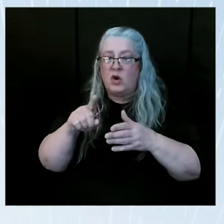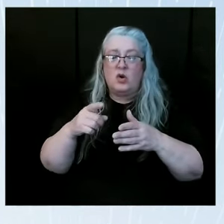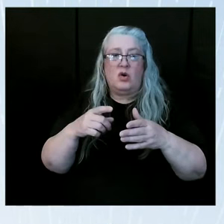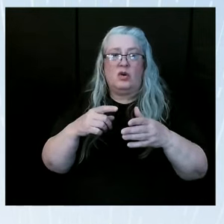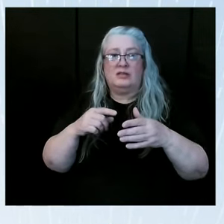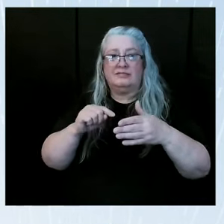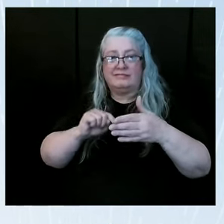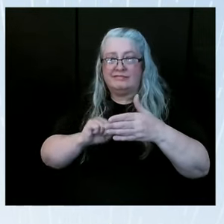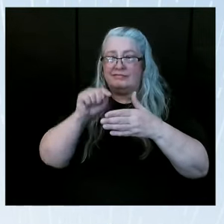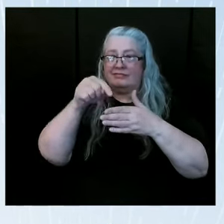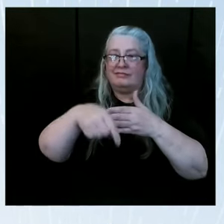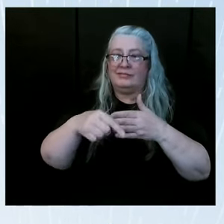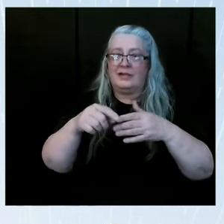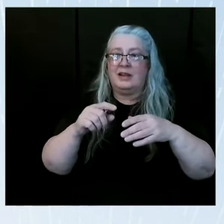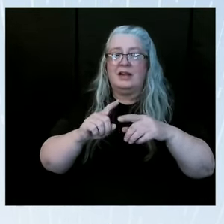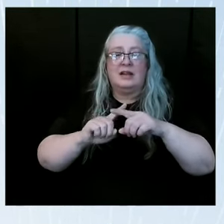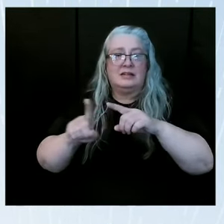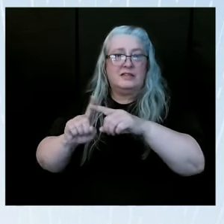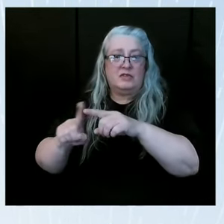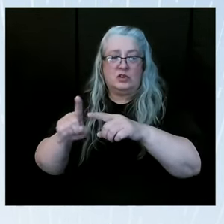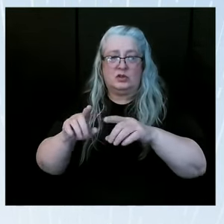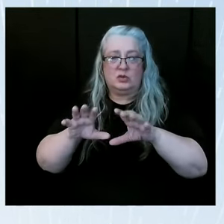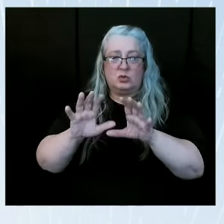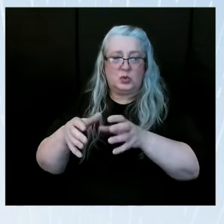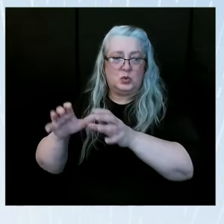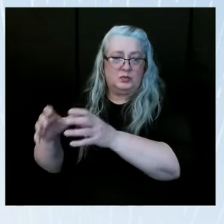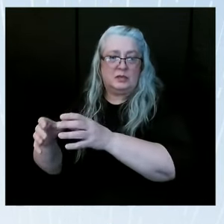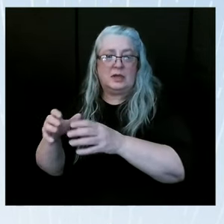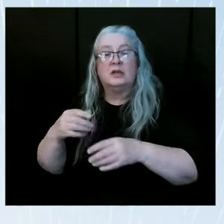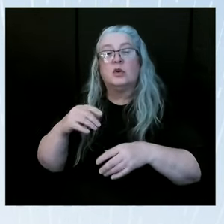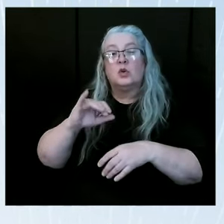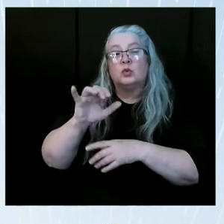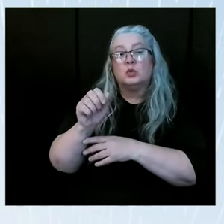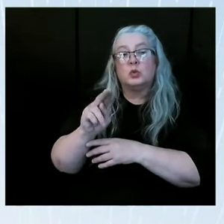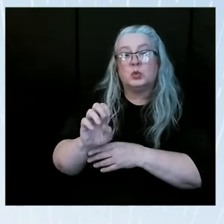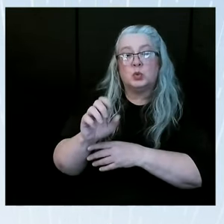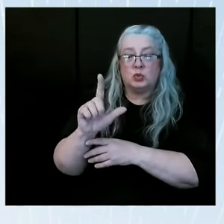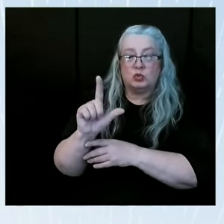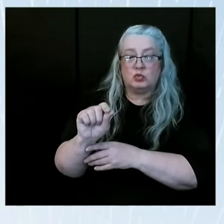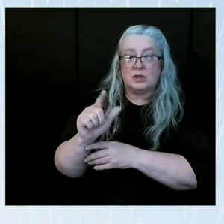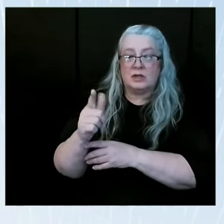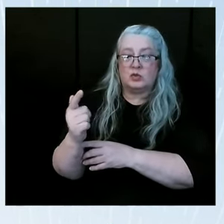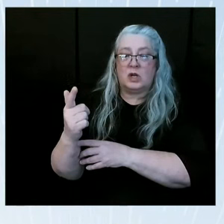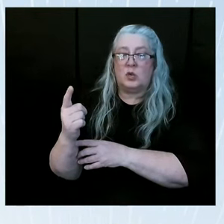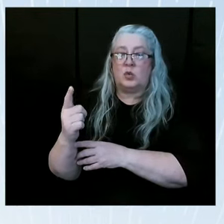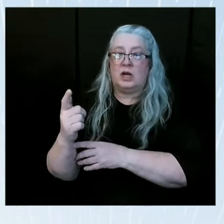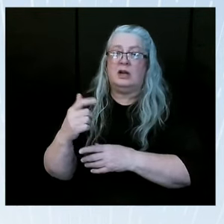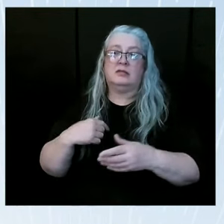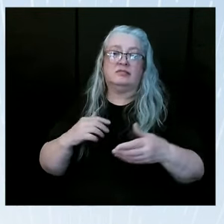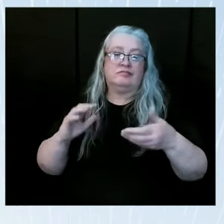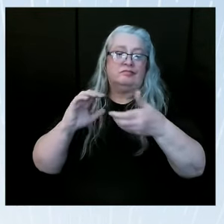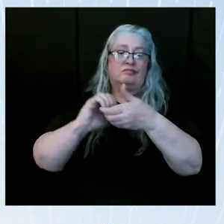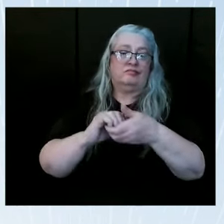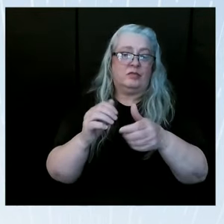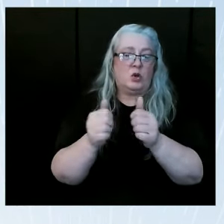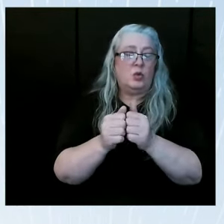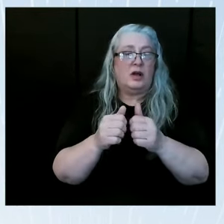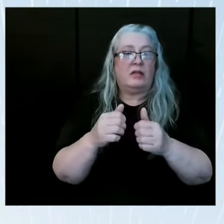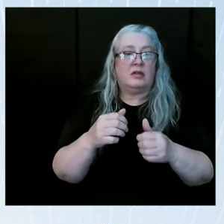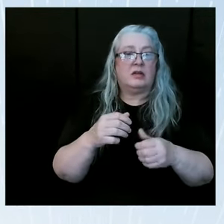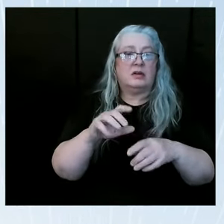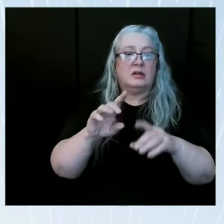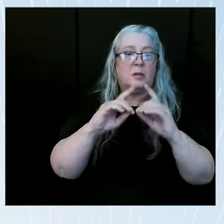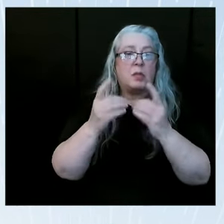in partnership with the Department of Homeland Security. The task force works within the United States and with our foreign partners in the Northern